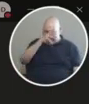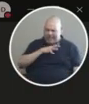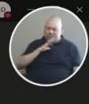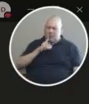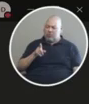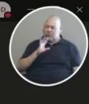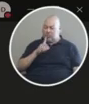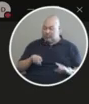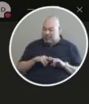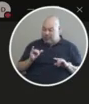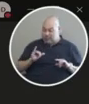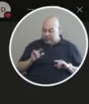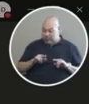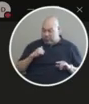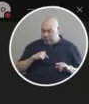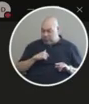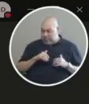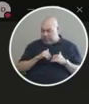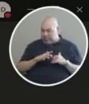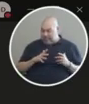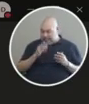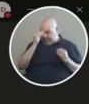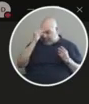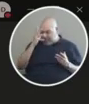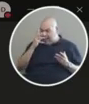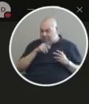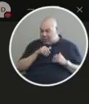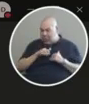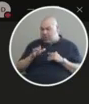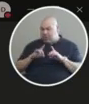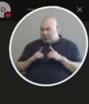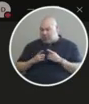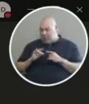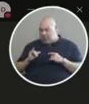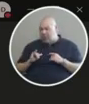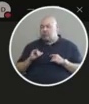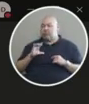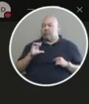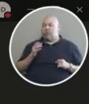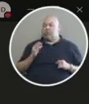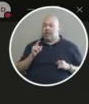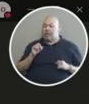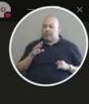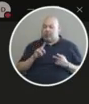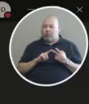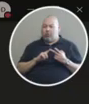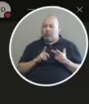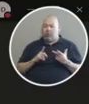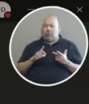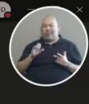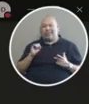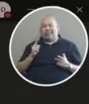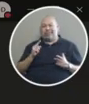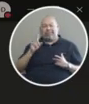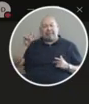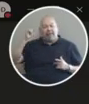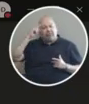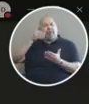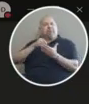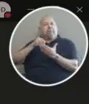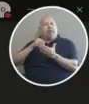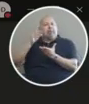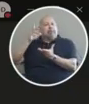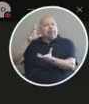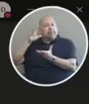is referring to also is we've been sending a lot of information to her department, also to the chambers, regarding what the stimulus package looks like and what that